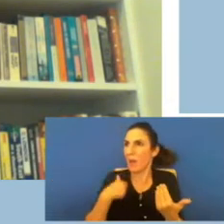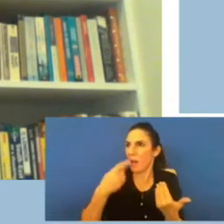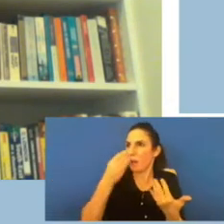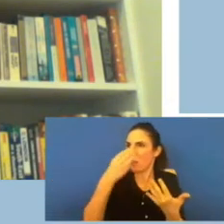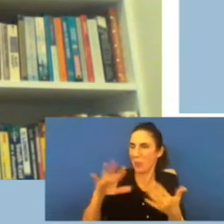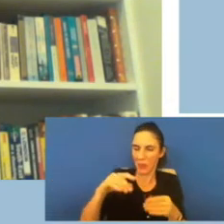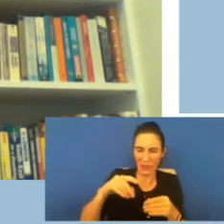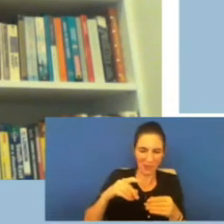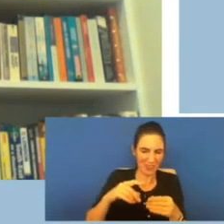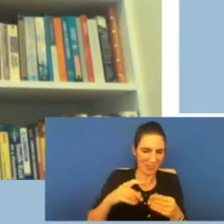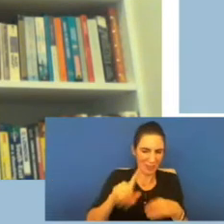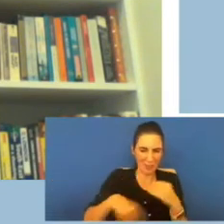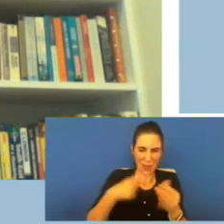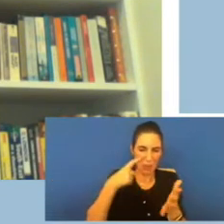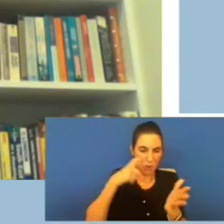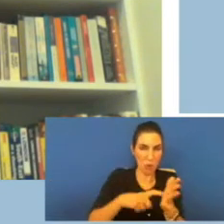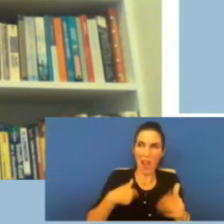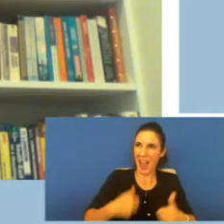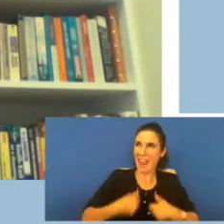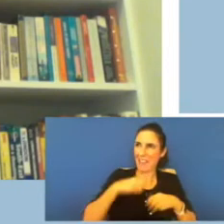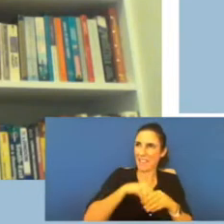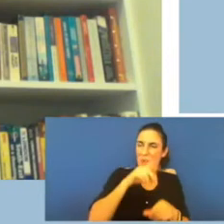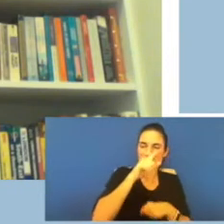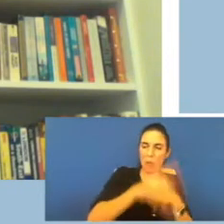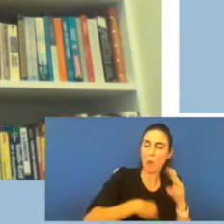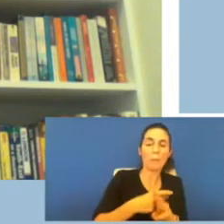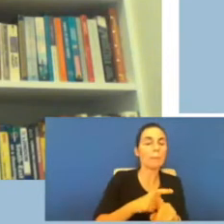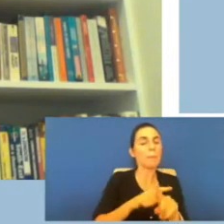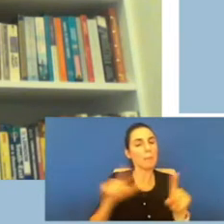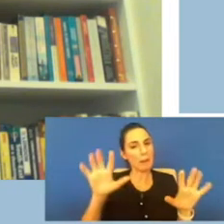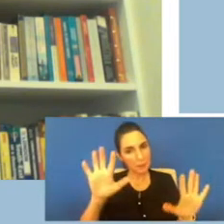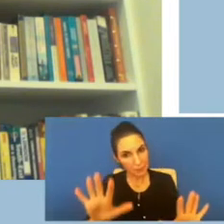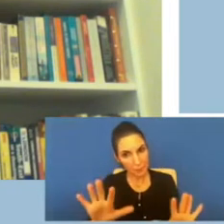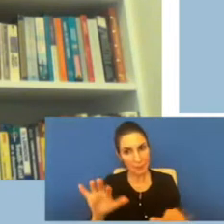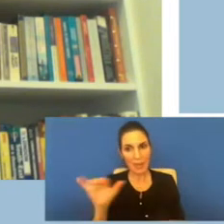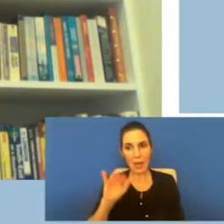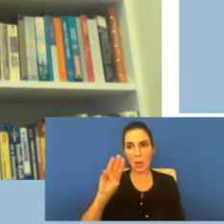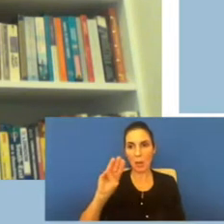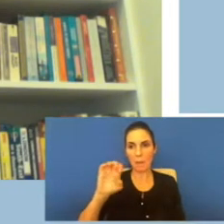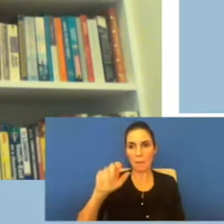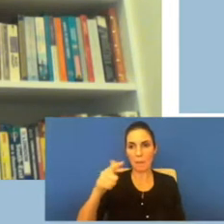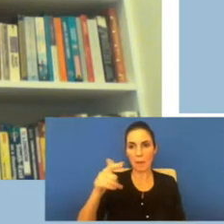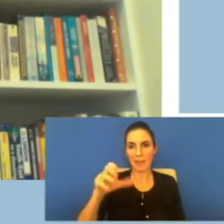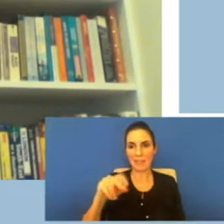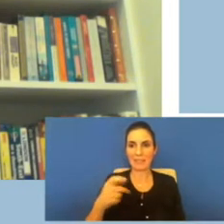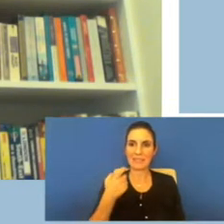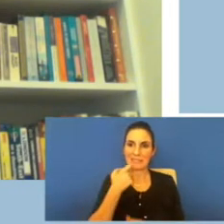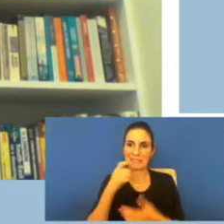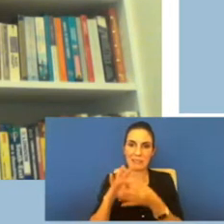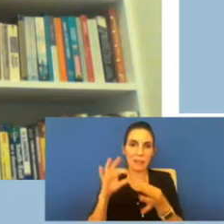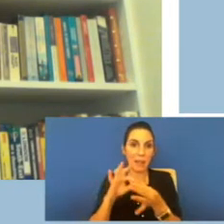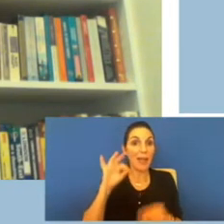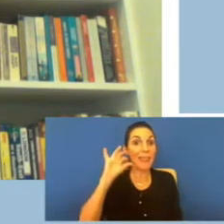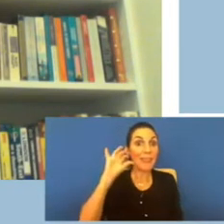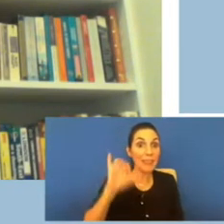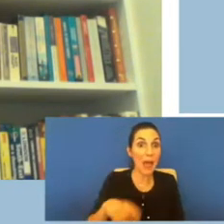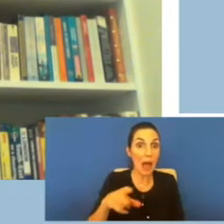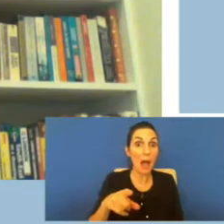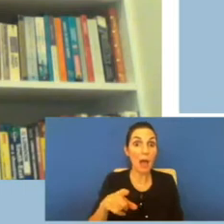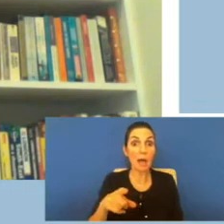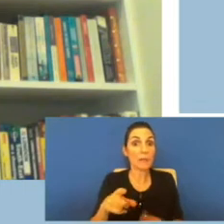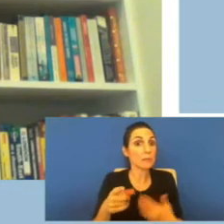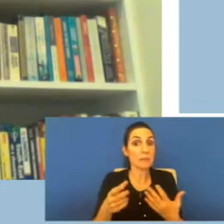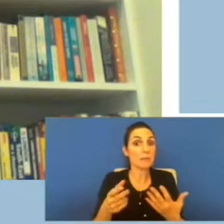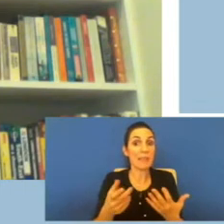world. But I think, as Megan is pointing out, that's where these things run really, really